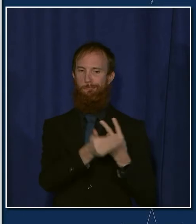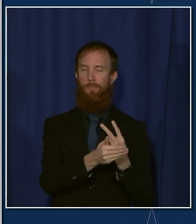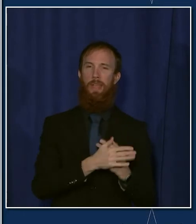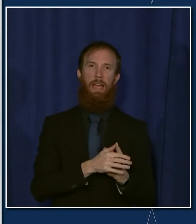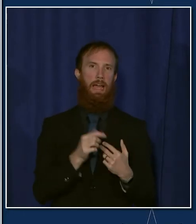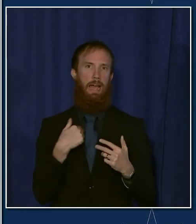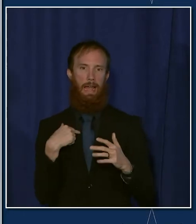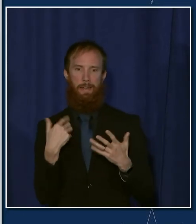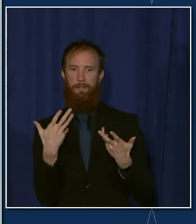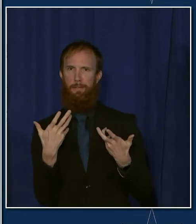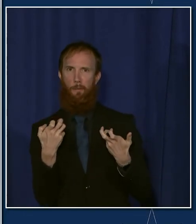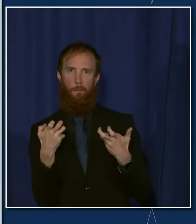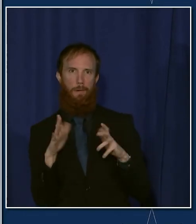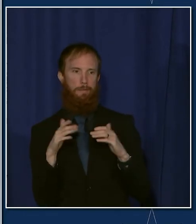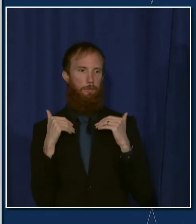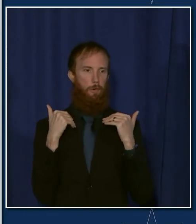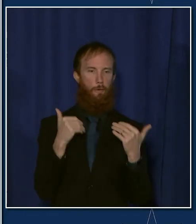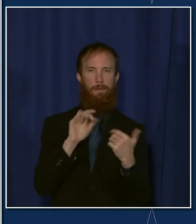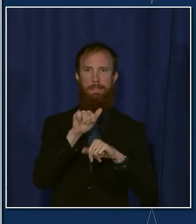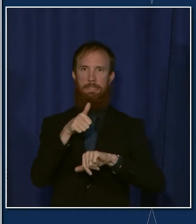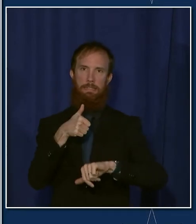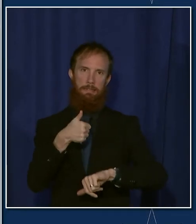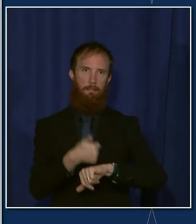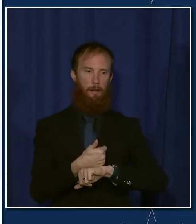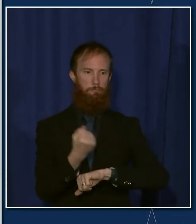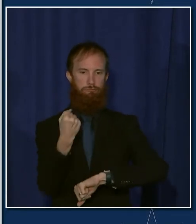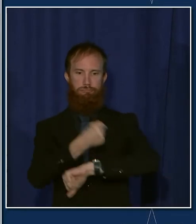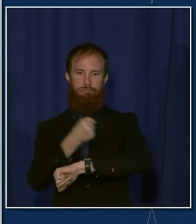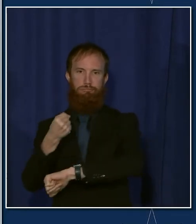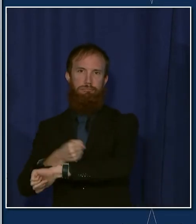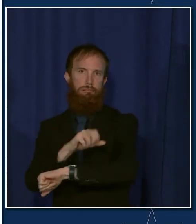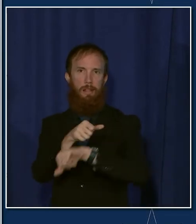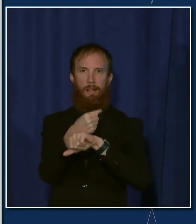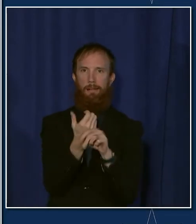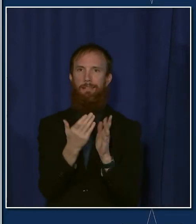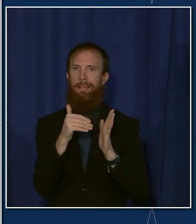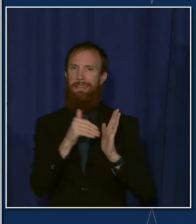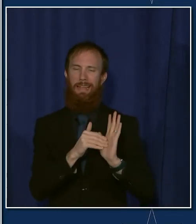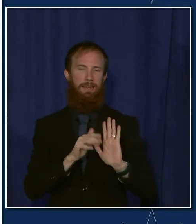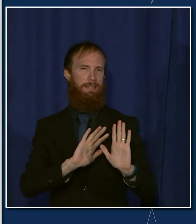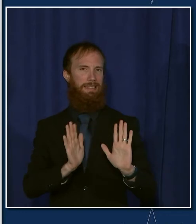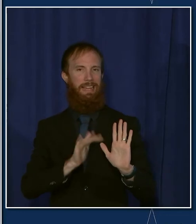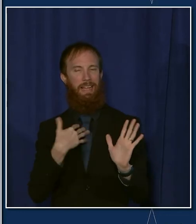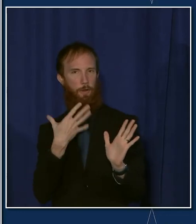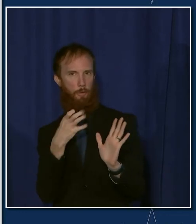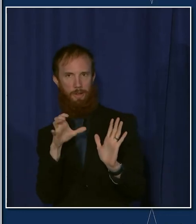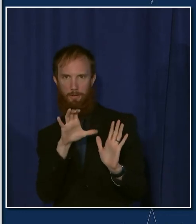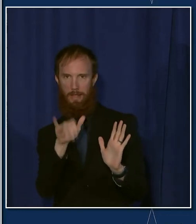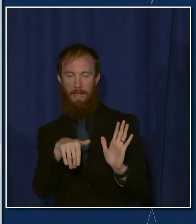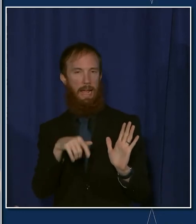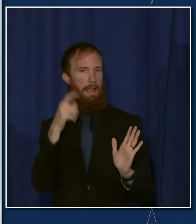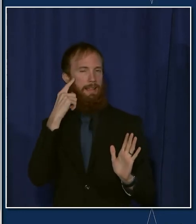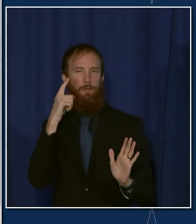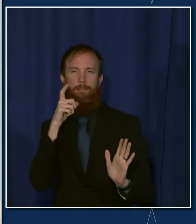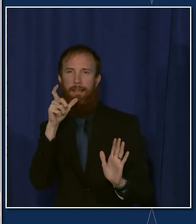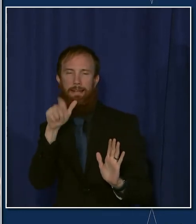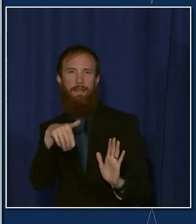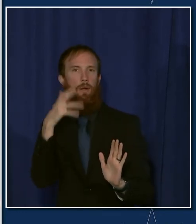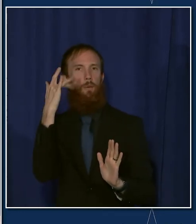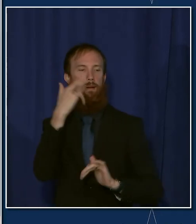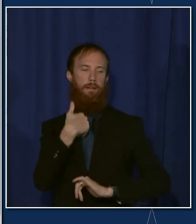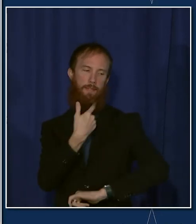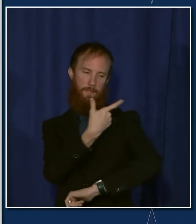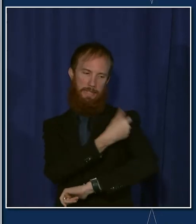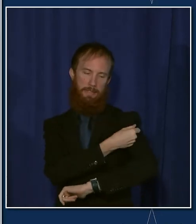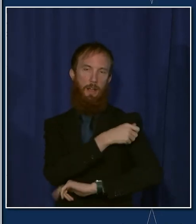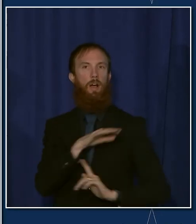not have to get into lockdown type situations. I don't anticipate it happening because of the vaccine, unless a new variant